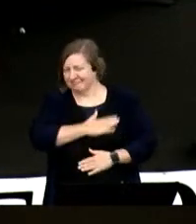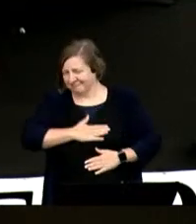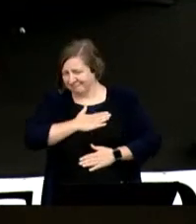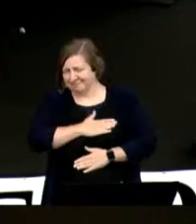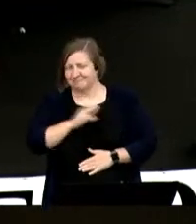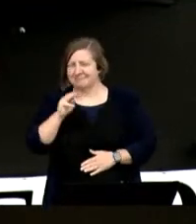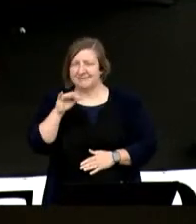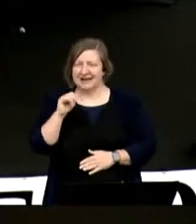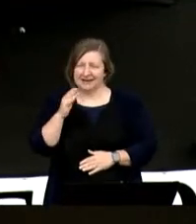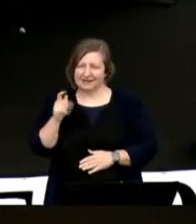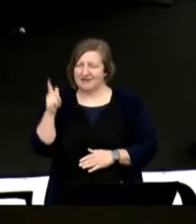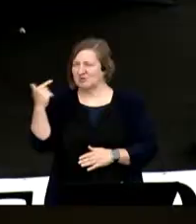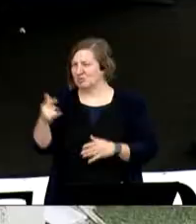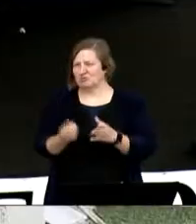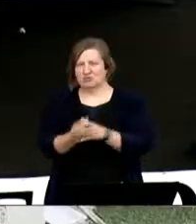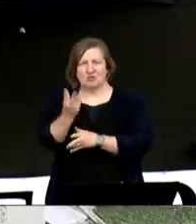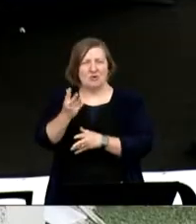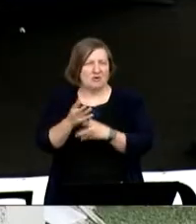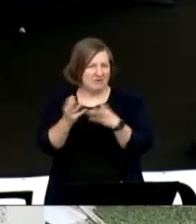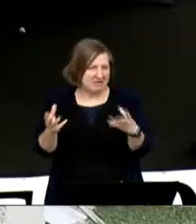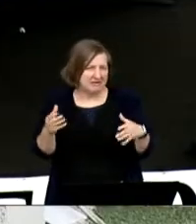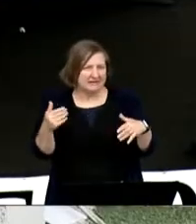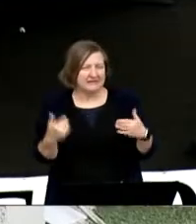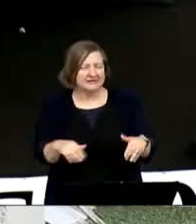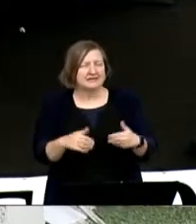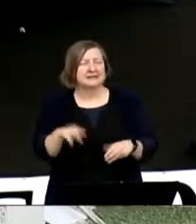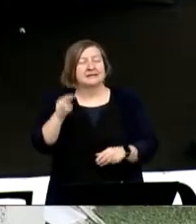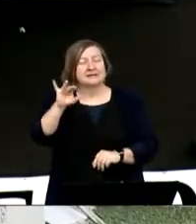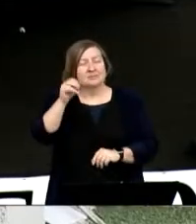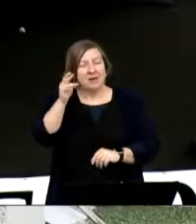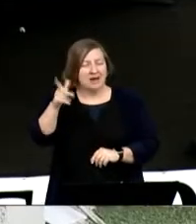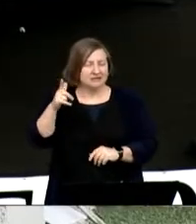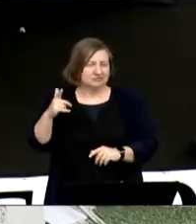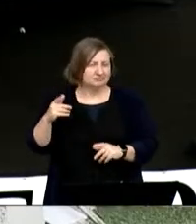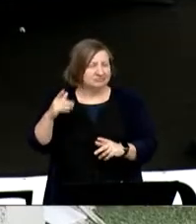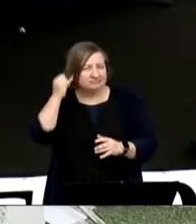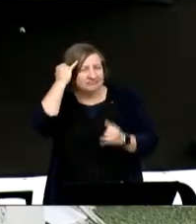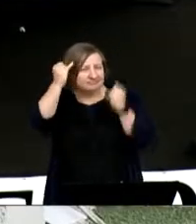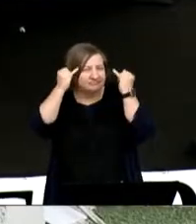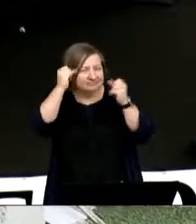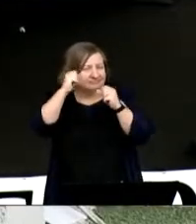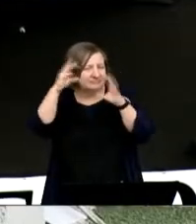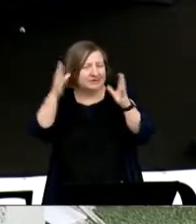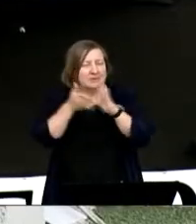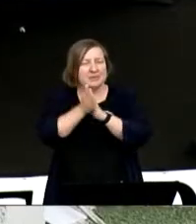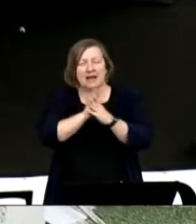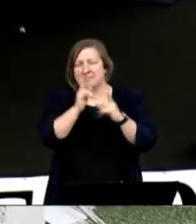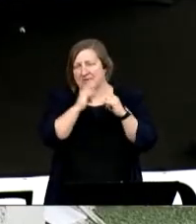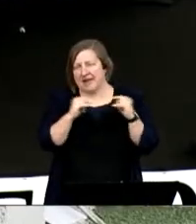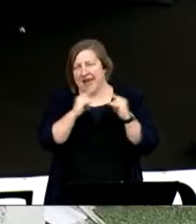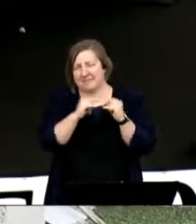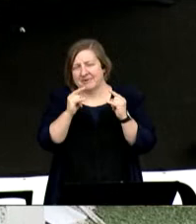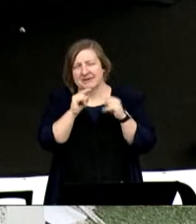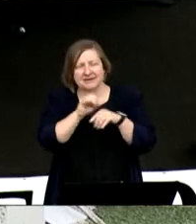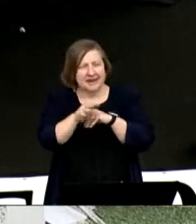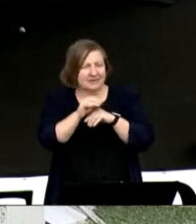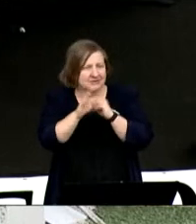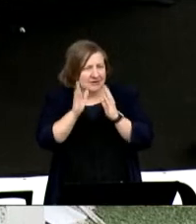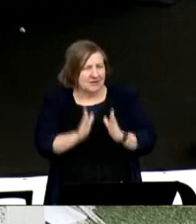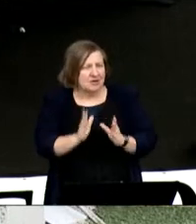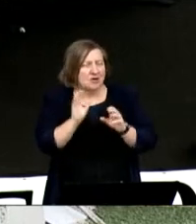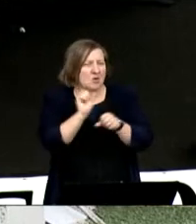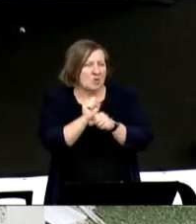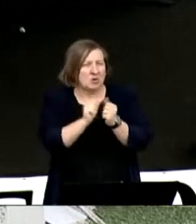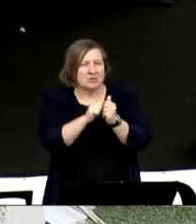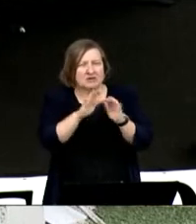Michael. You've grown a lot. Michael has inspirations of being a camp counselor or working with children